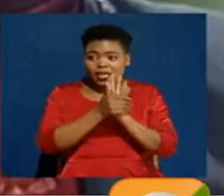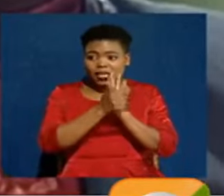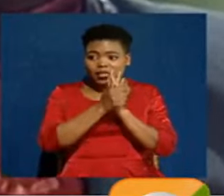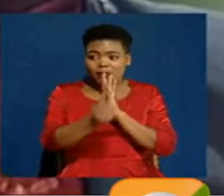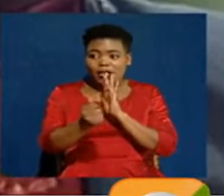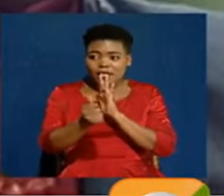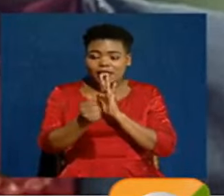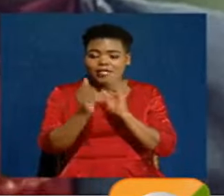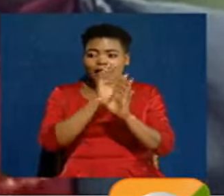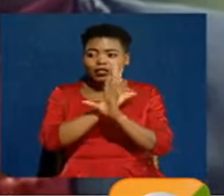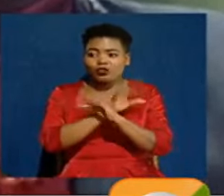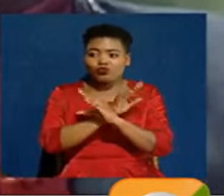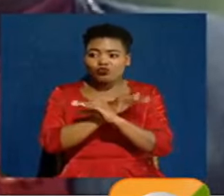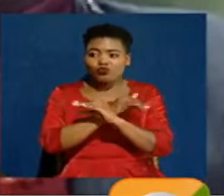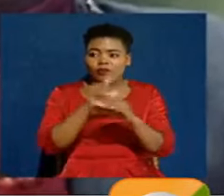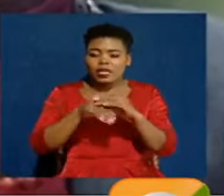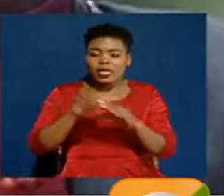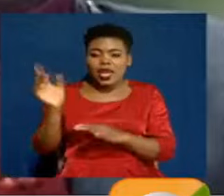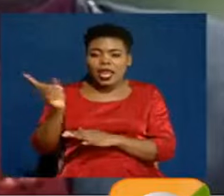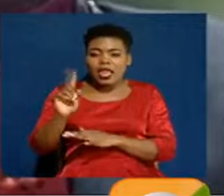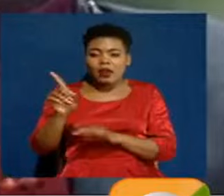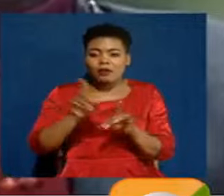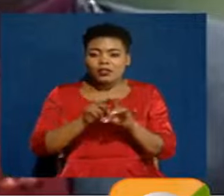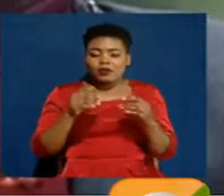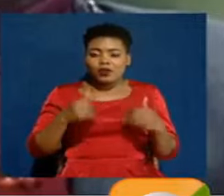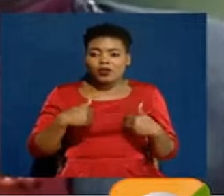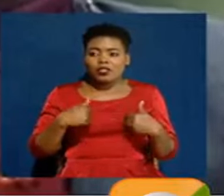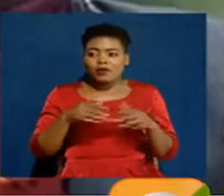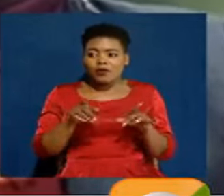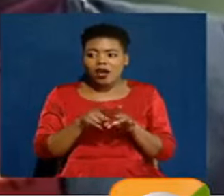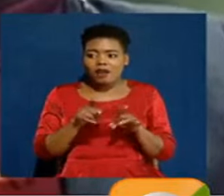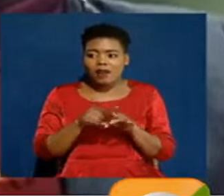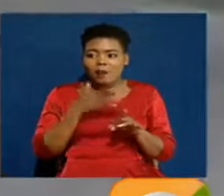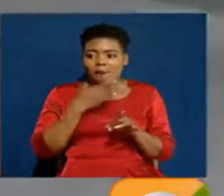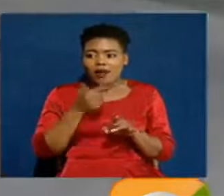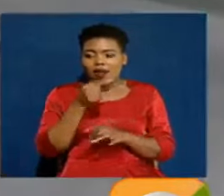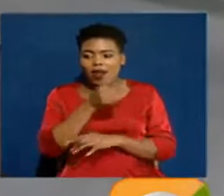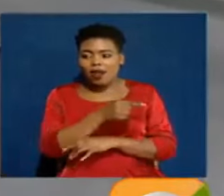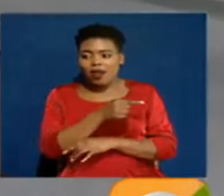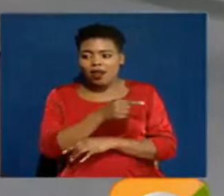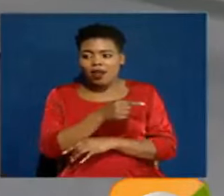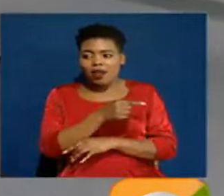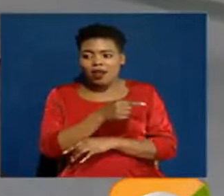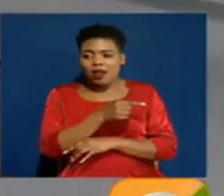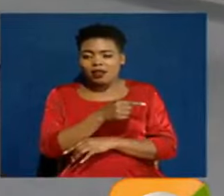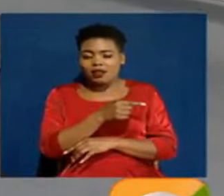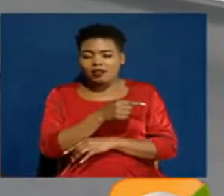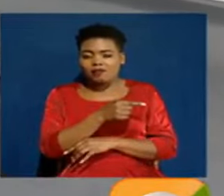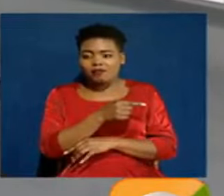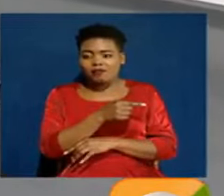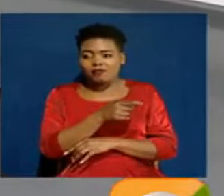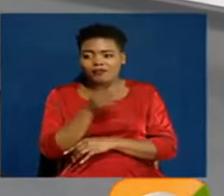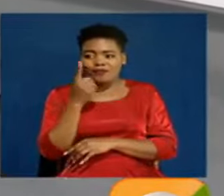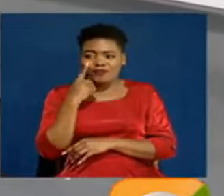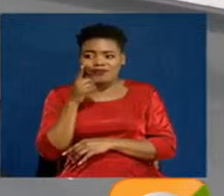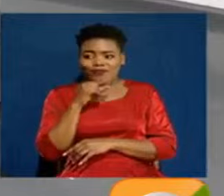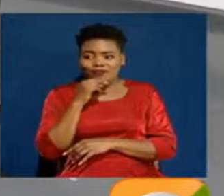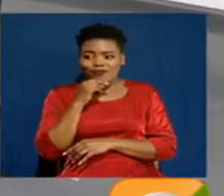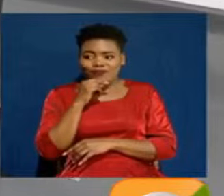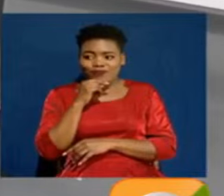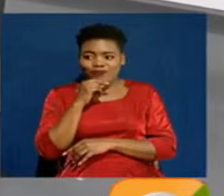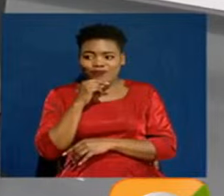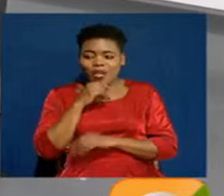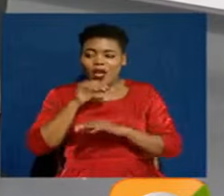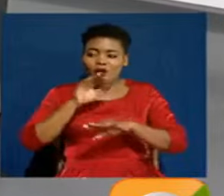from somewhere in Nairobi. And we also have, I don't want to divulge too much, security concerns and all. Njeri, good to have